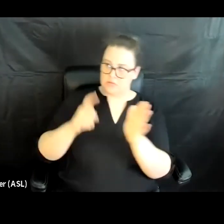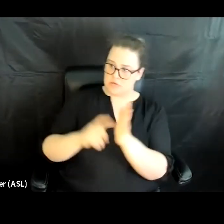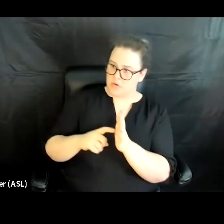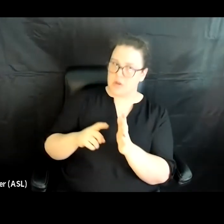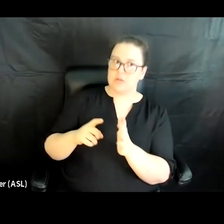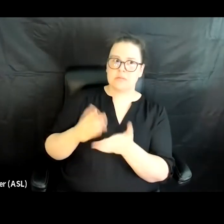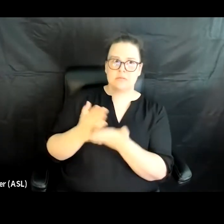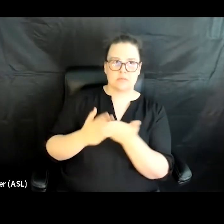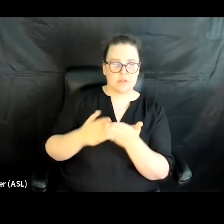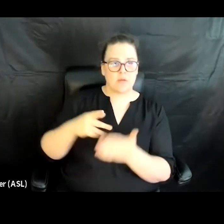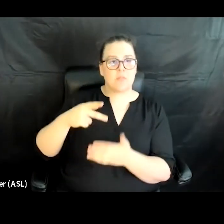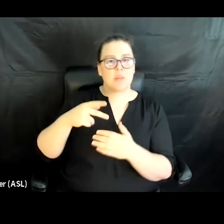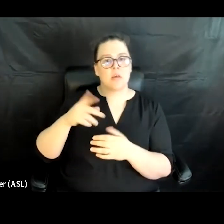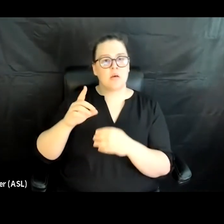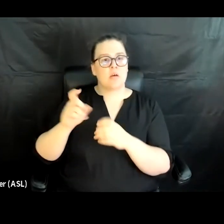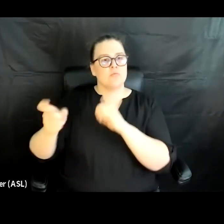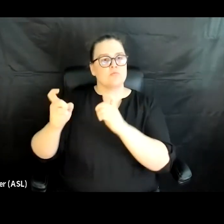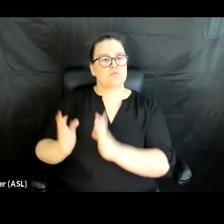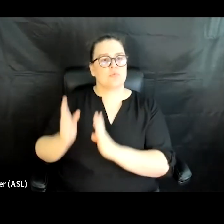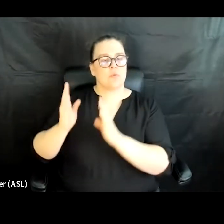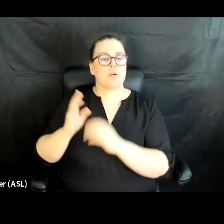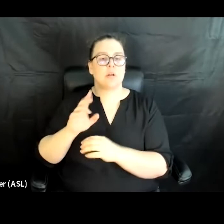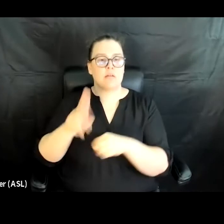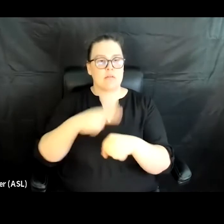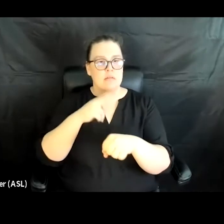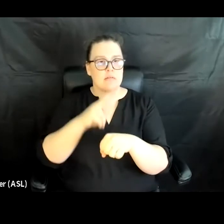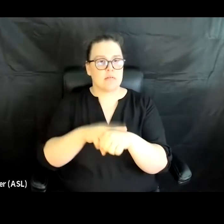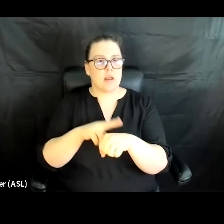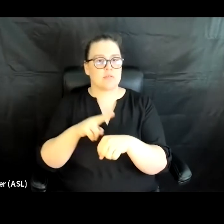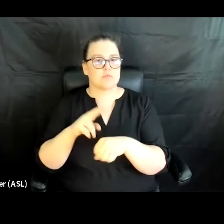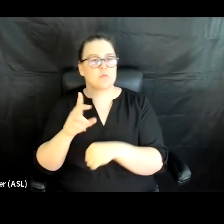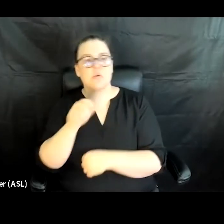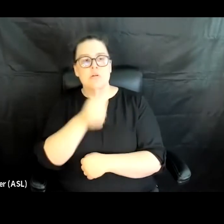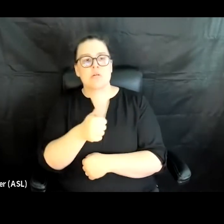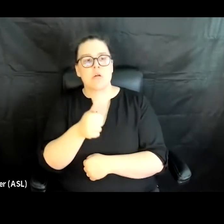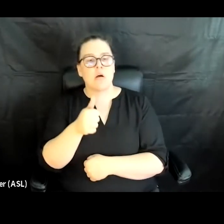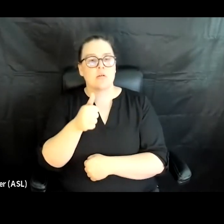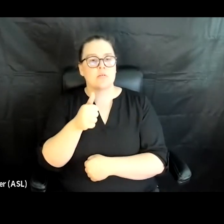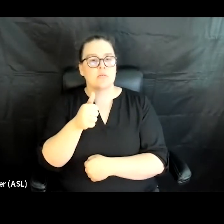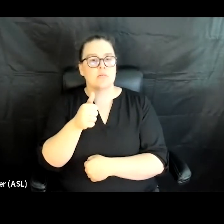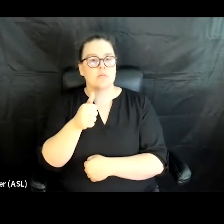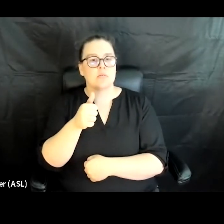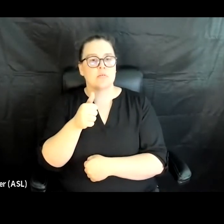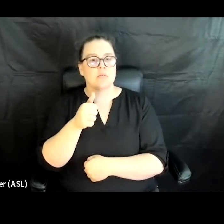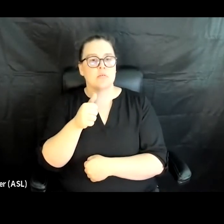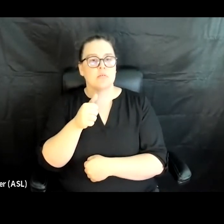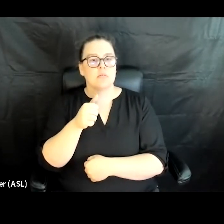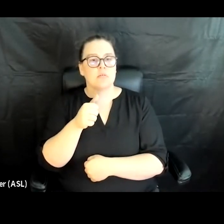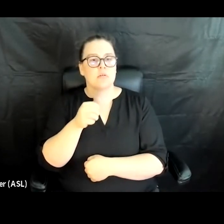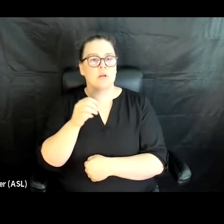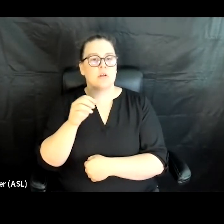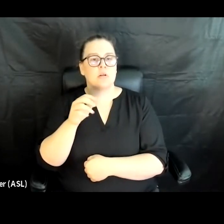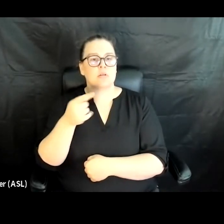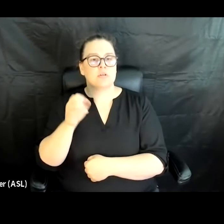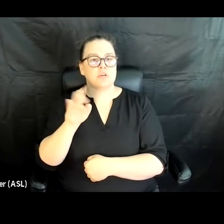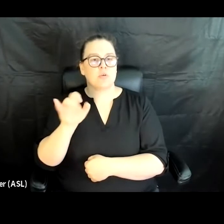some philanthropic donors. Mass General Brigham provided us with a significant grant